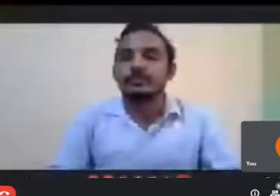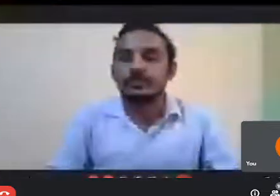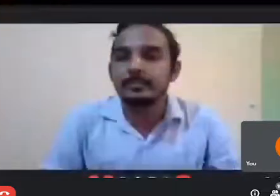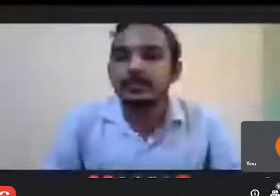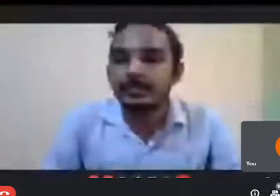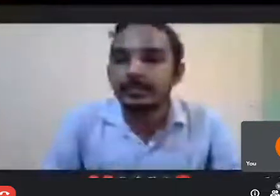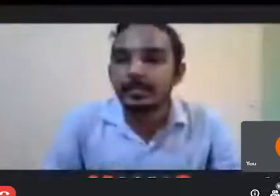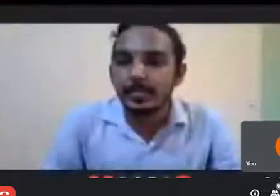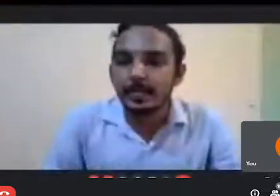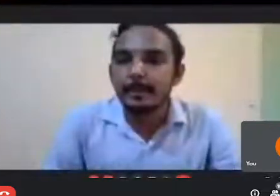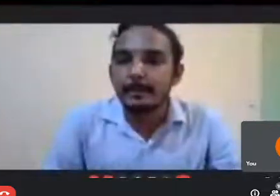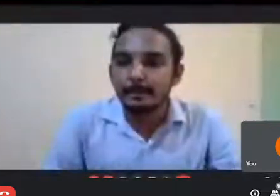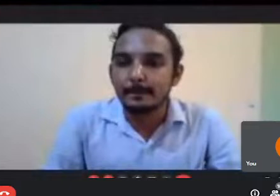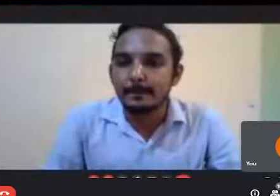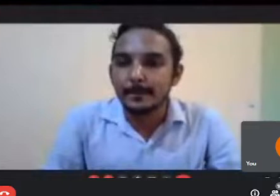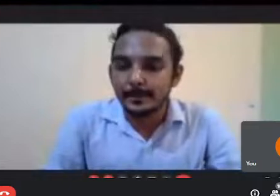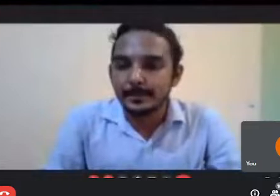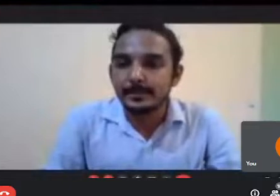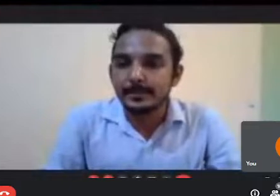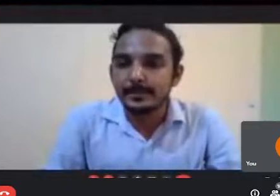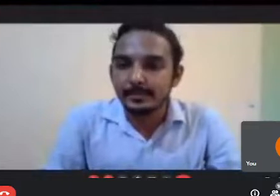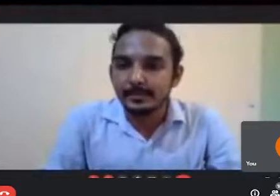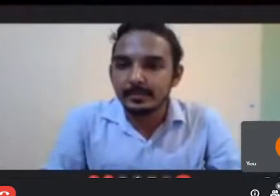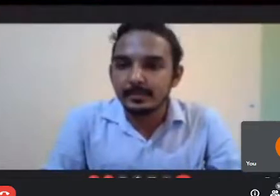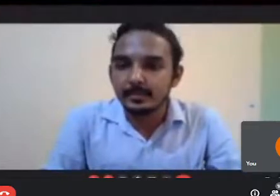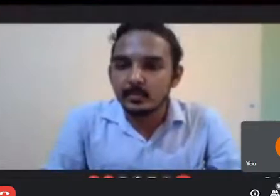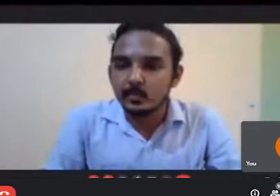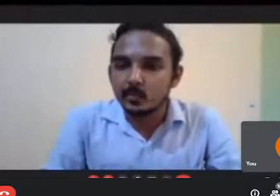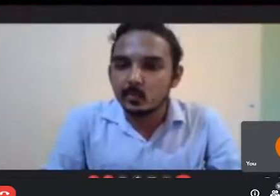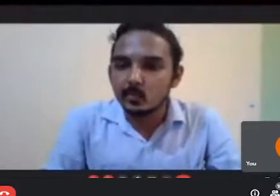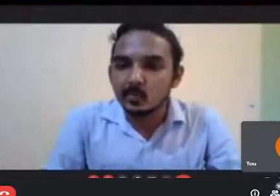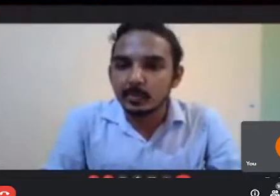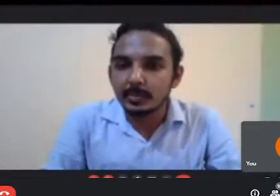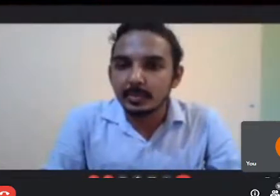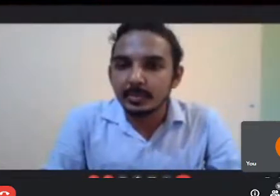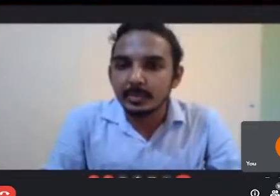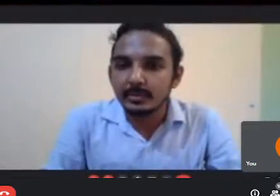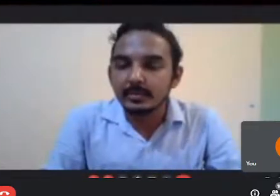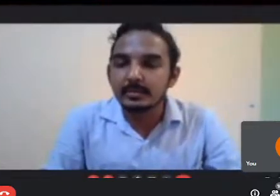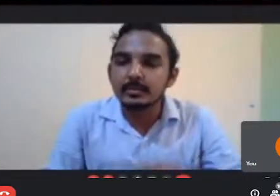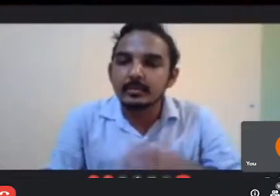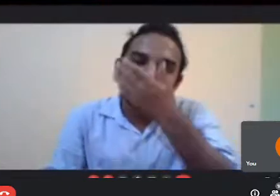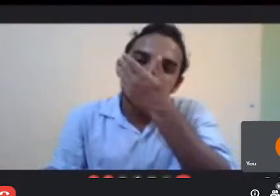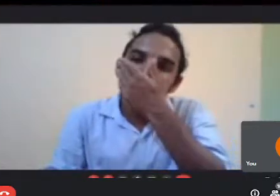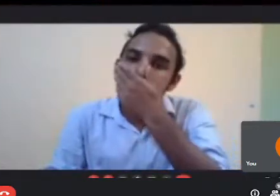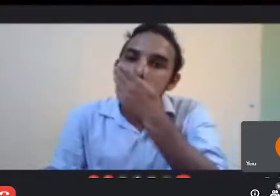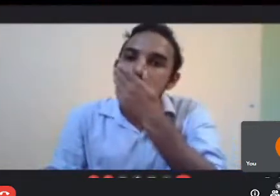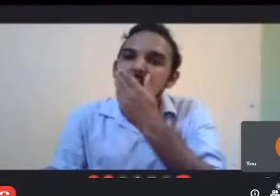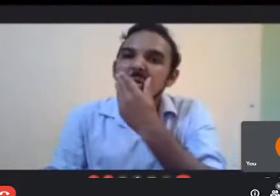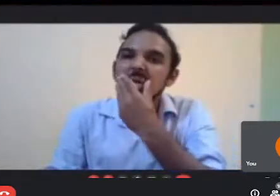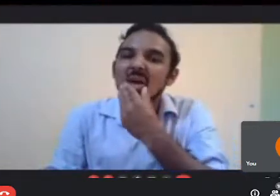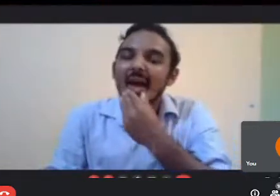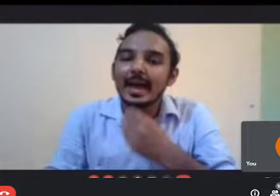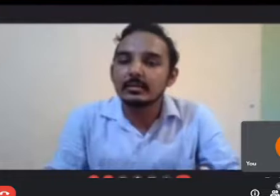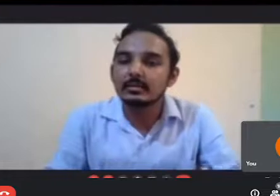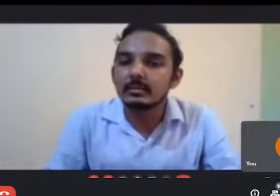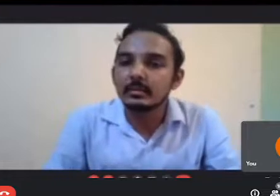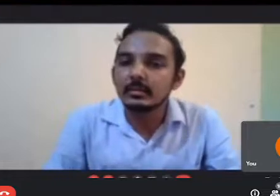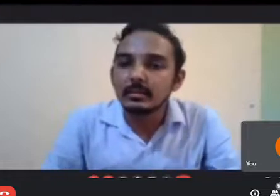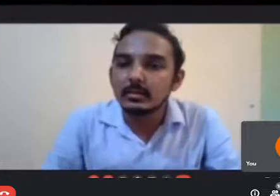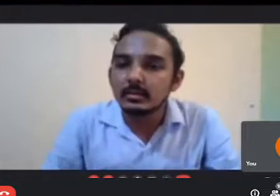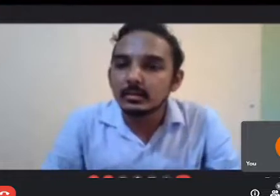much. So, and it is favored, it's preferred by the deaf community. That is the reason focusing on English.